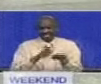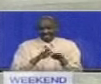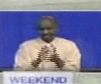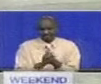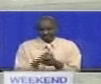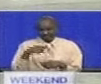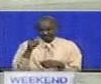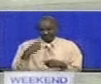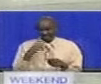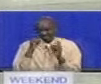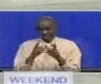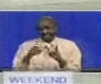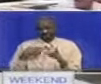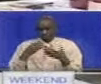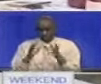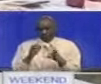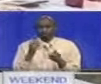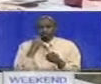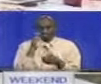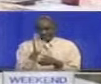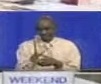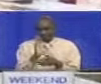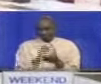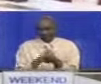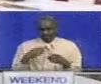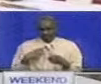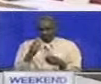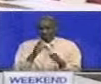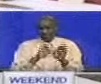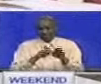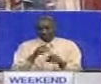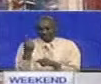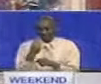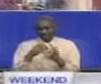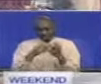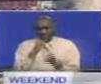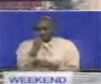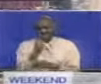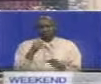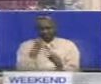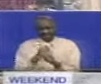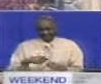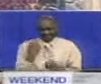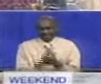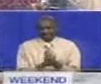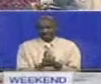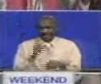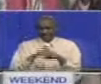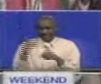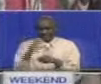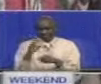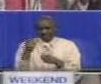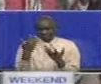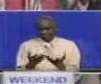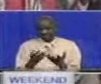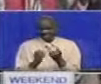later decided to open his own shop, having only one machine, and would do all the work by himself. Now, when his customer base